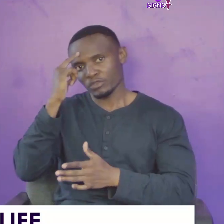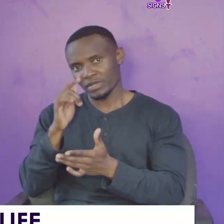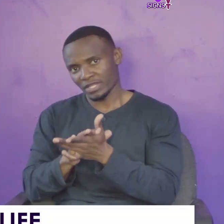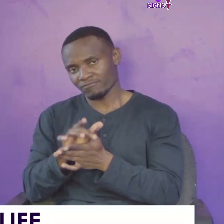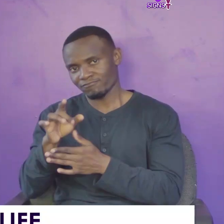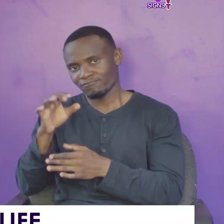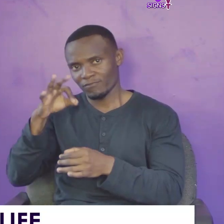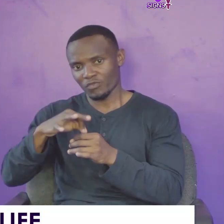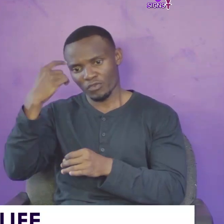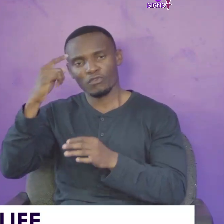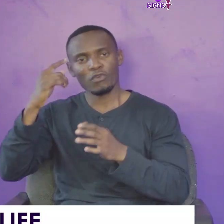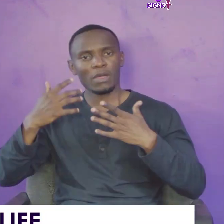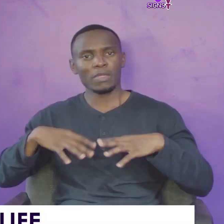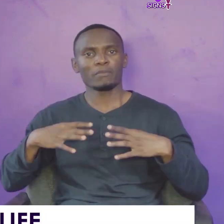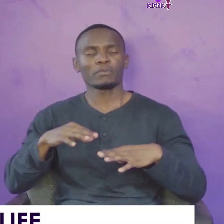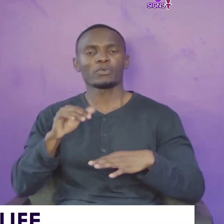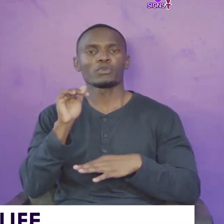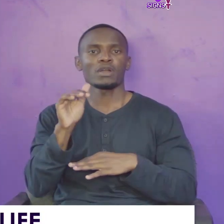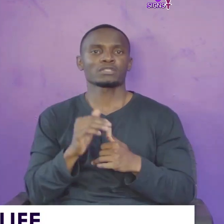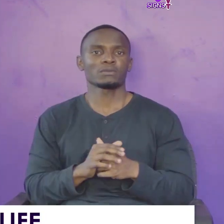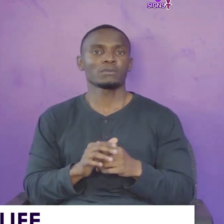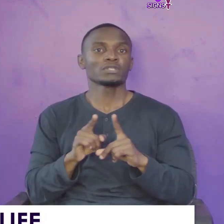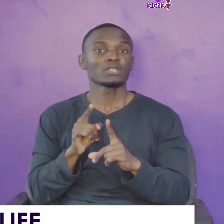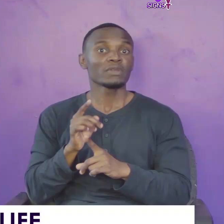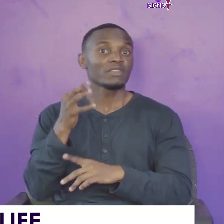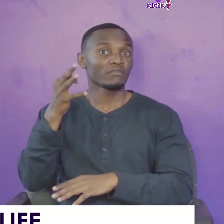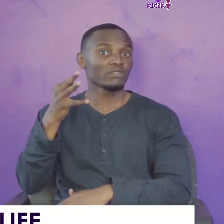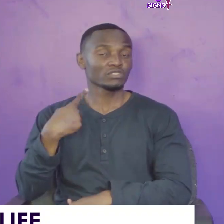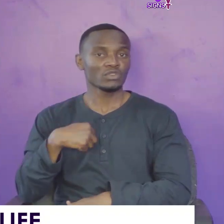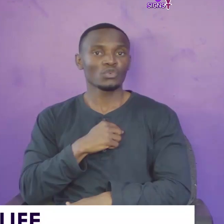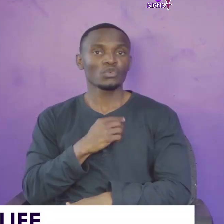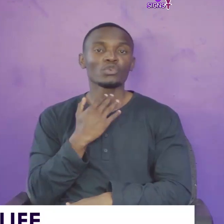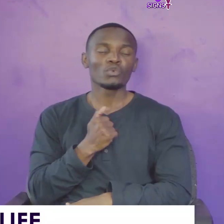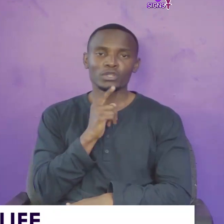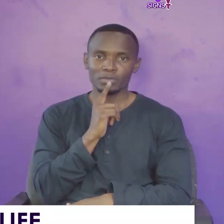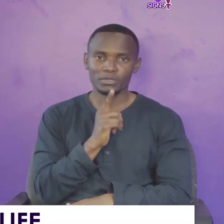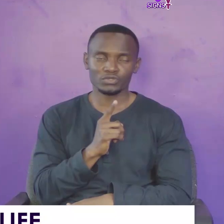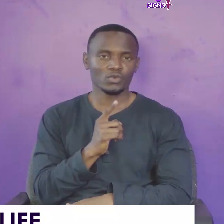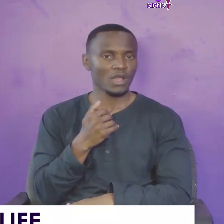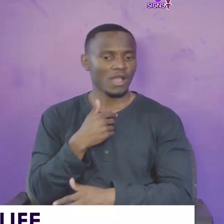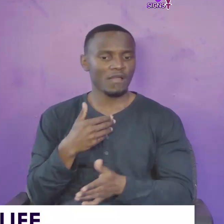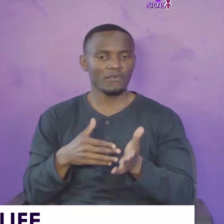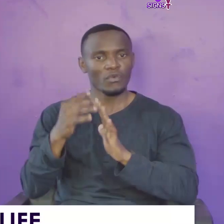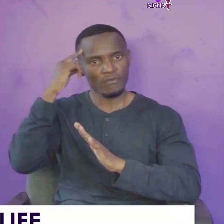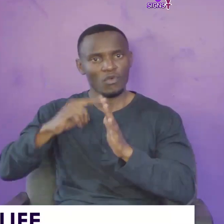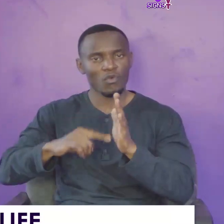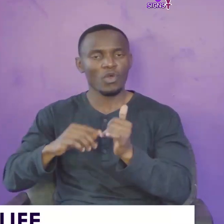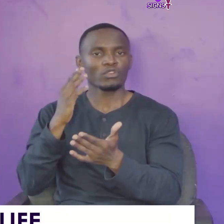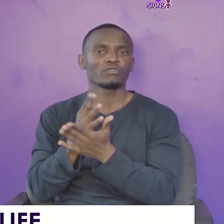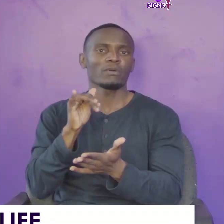you asked them to. In future, we want to be sure that you have a way of confirming that, or even you have a way of voting it